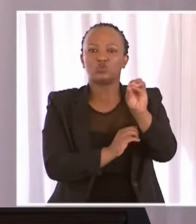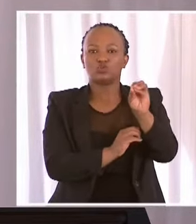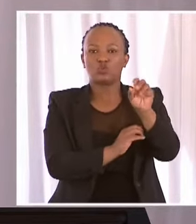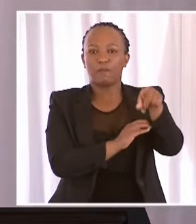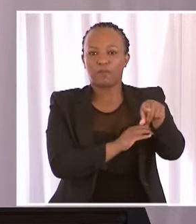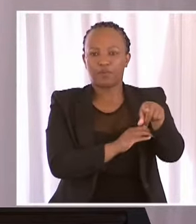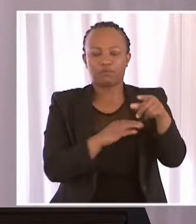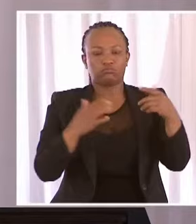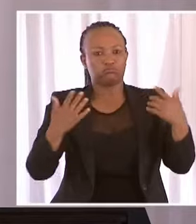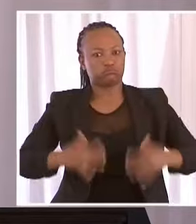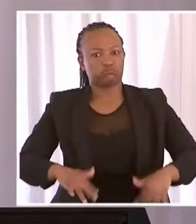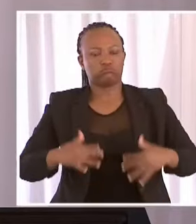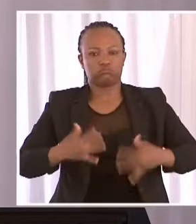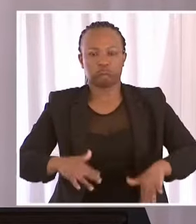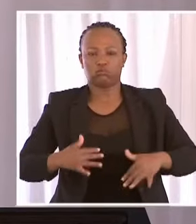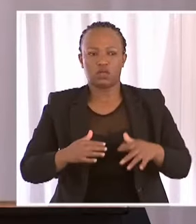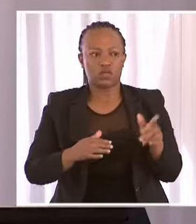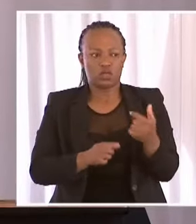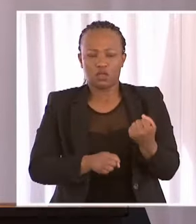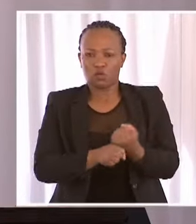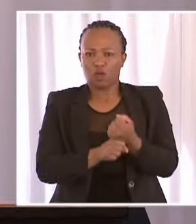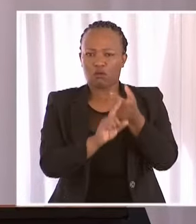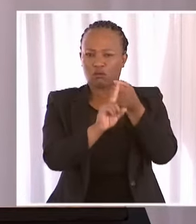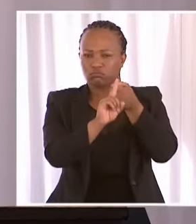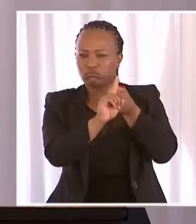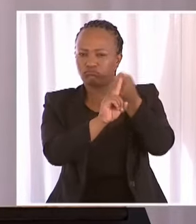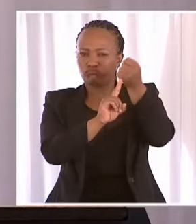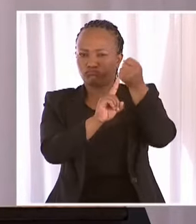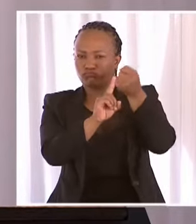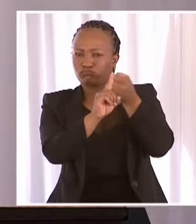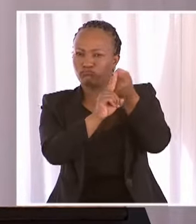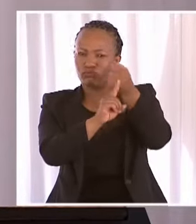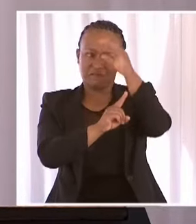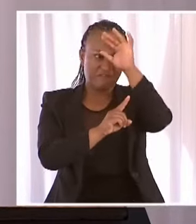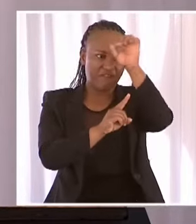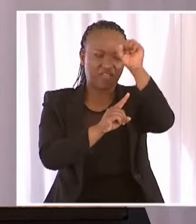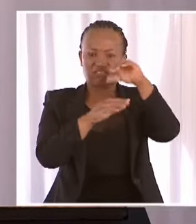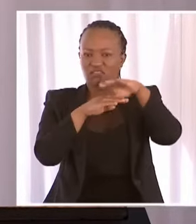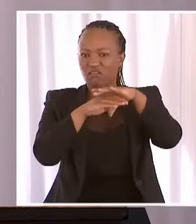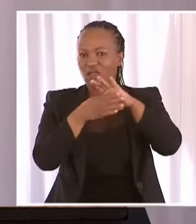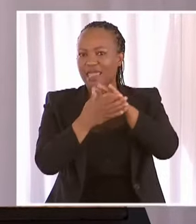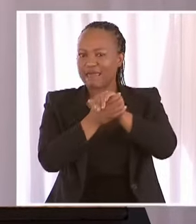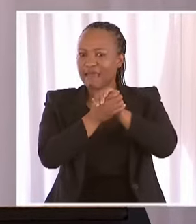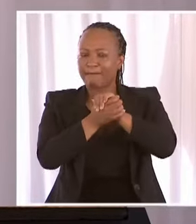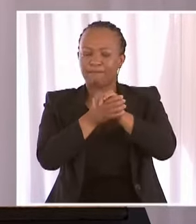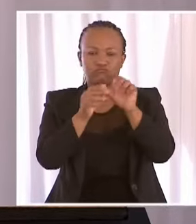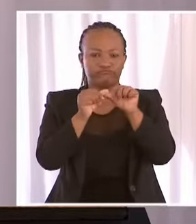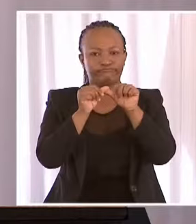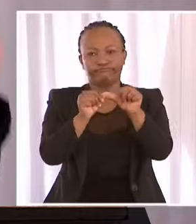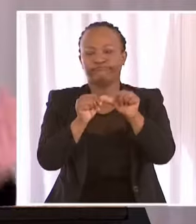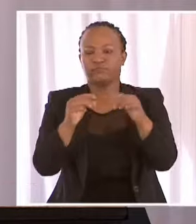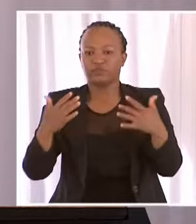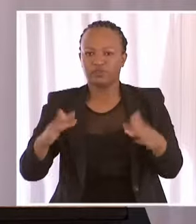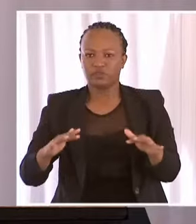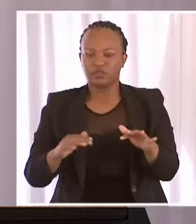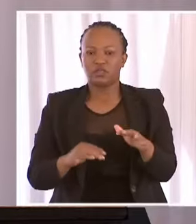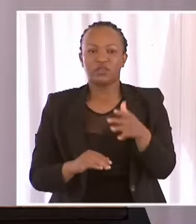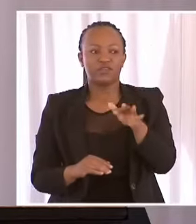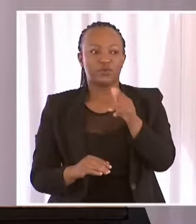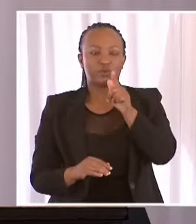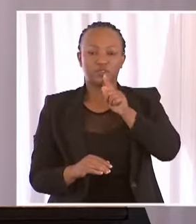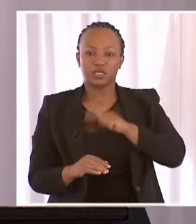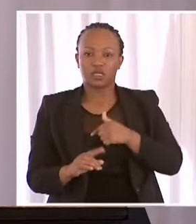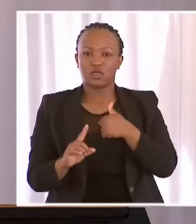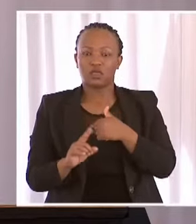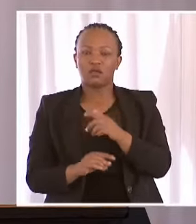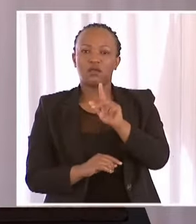He ran a good race and he kept the faith. But he said to me, "Hey Kumalo, if I